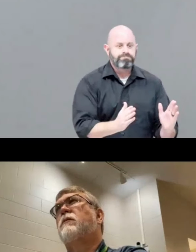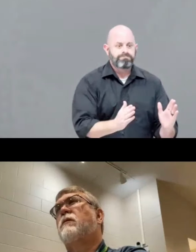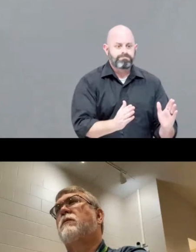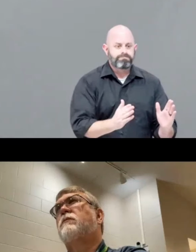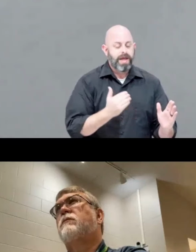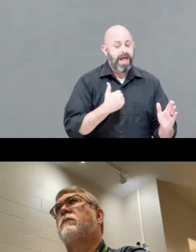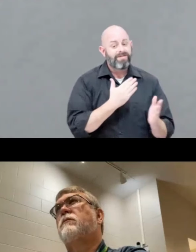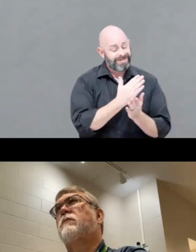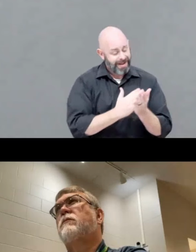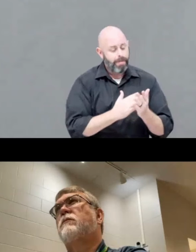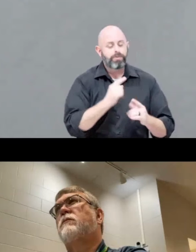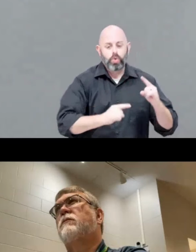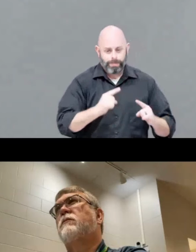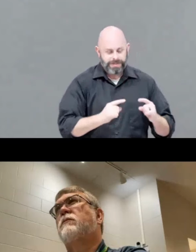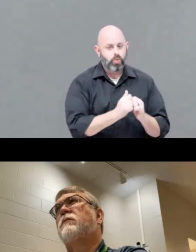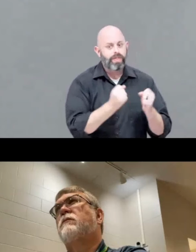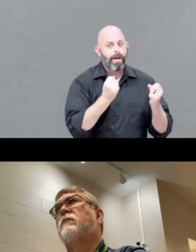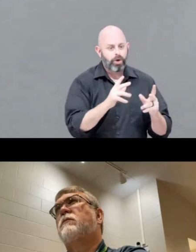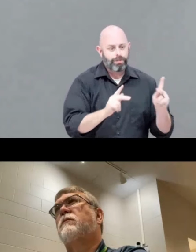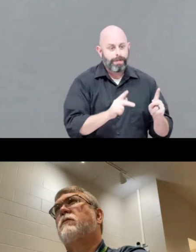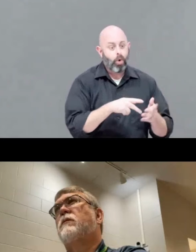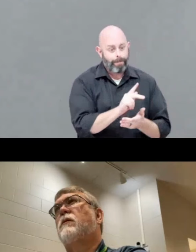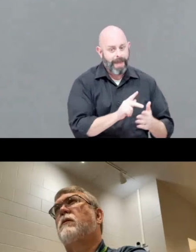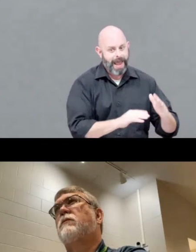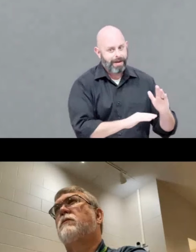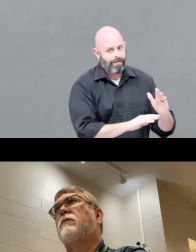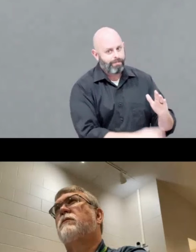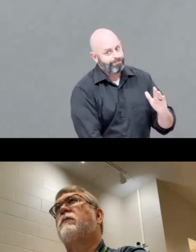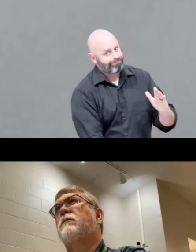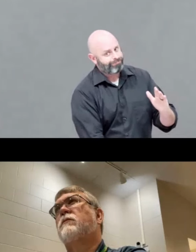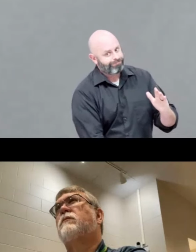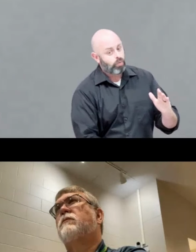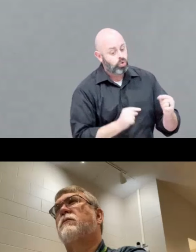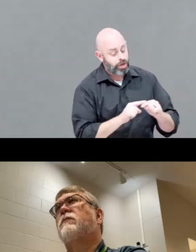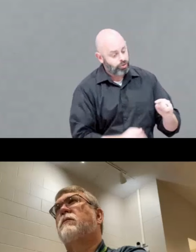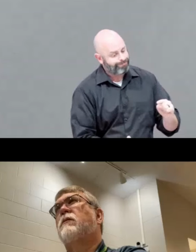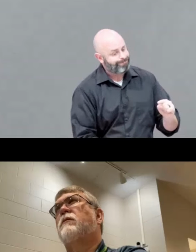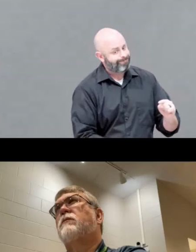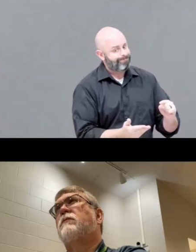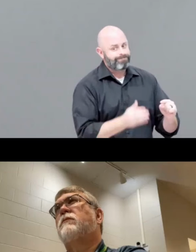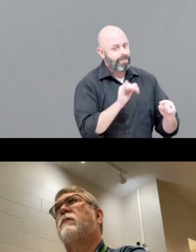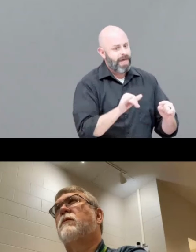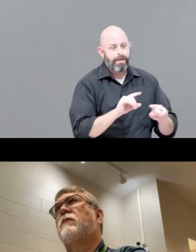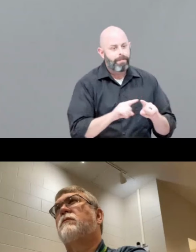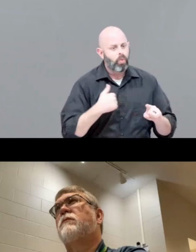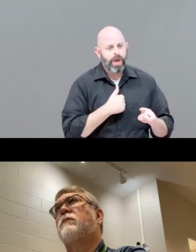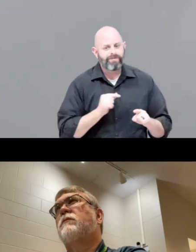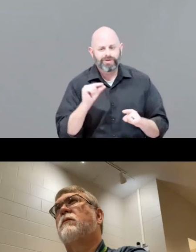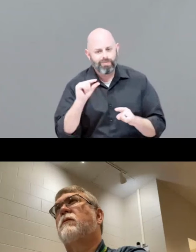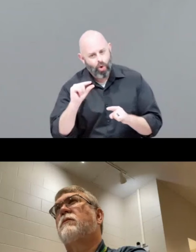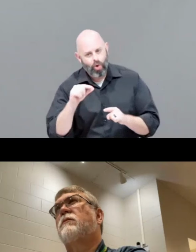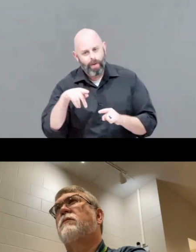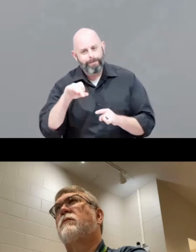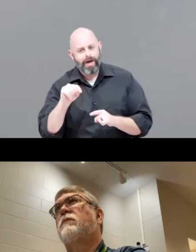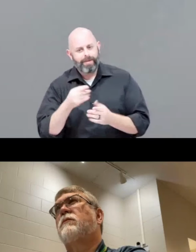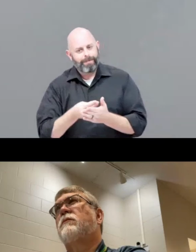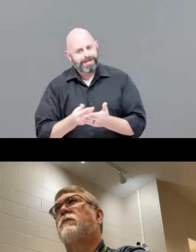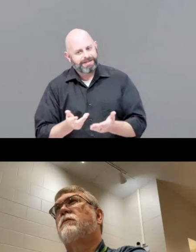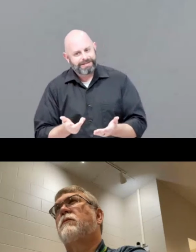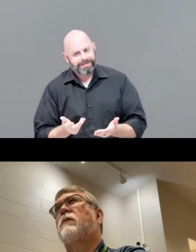terms of the amount people are paying. And we're trying to work through that. But we only have a small pot of money